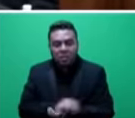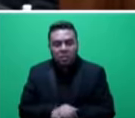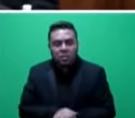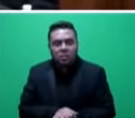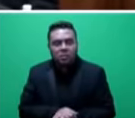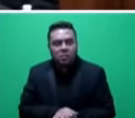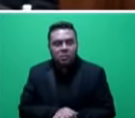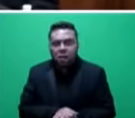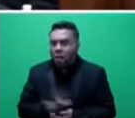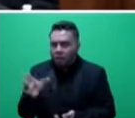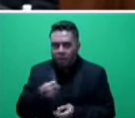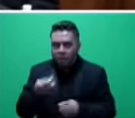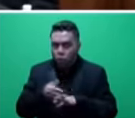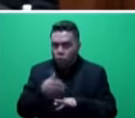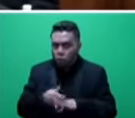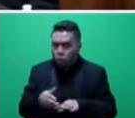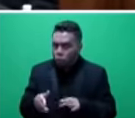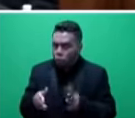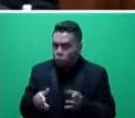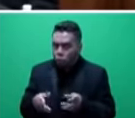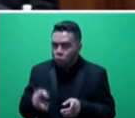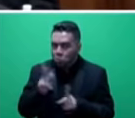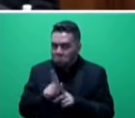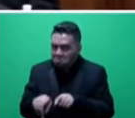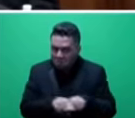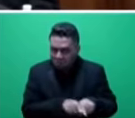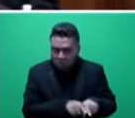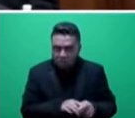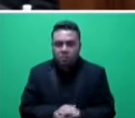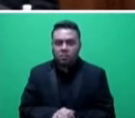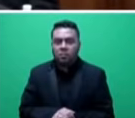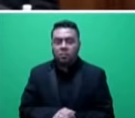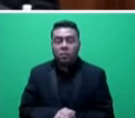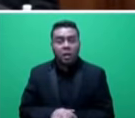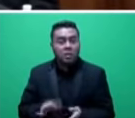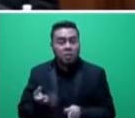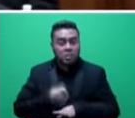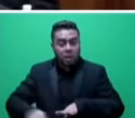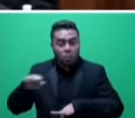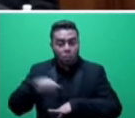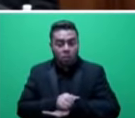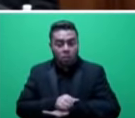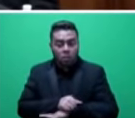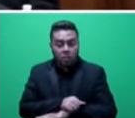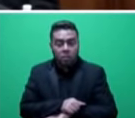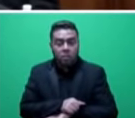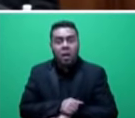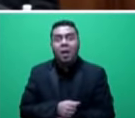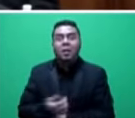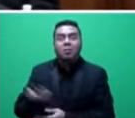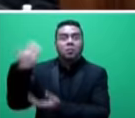meanings. And he added, for example, Mr. Speaker, Singapore, a nation long